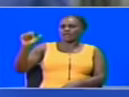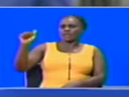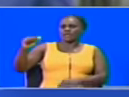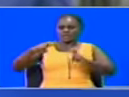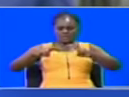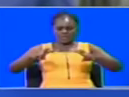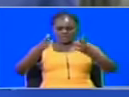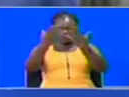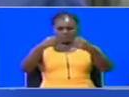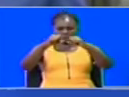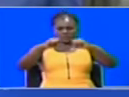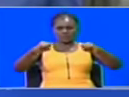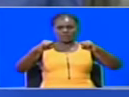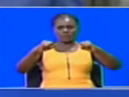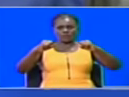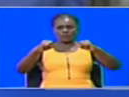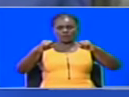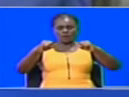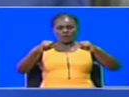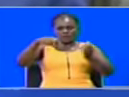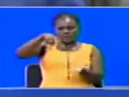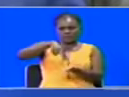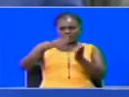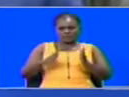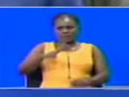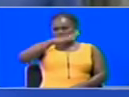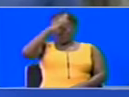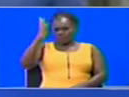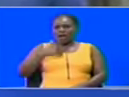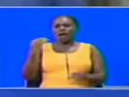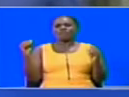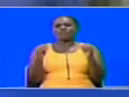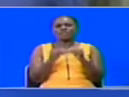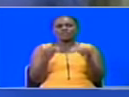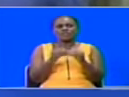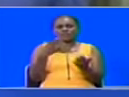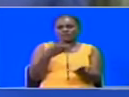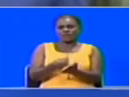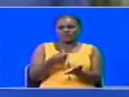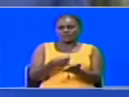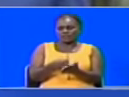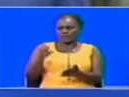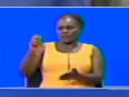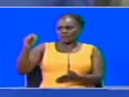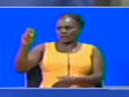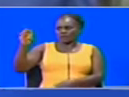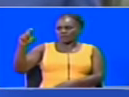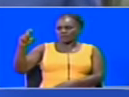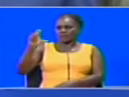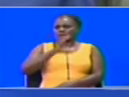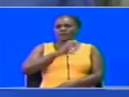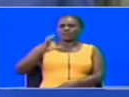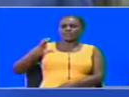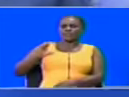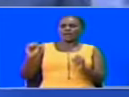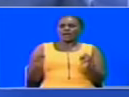for the presidential flag bearer. But of course, here at Wiper, there is a meeting of the National Executive Committee. But of course, that happening at